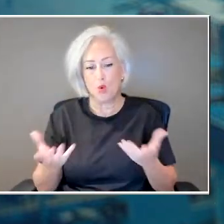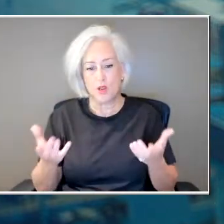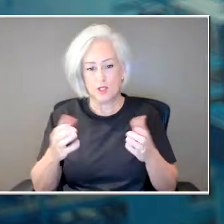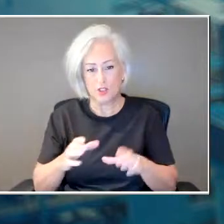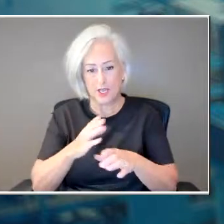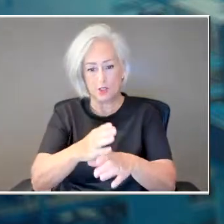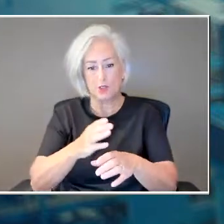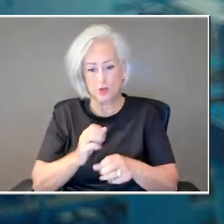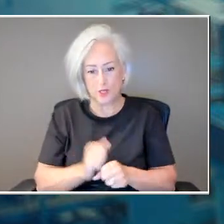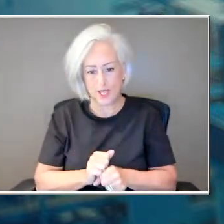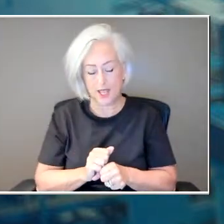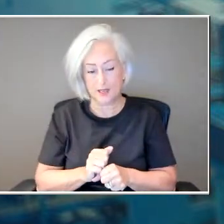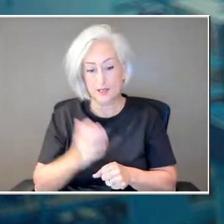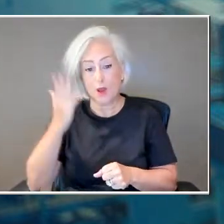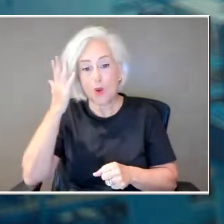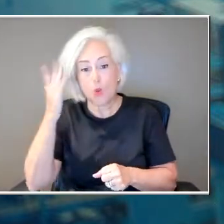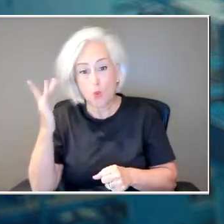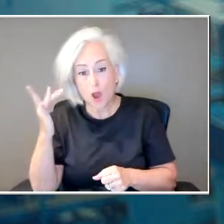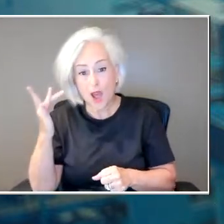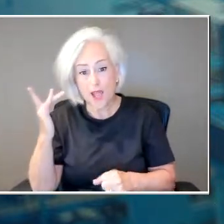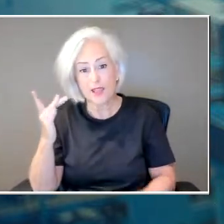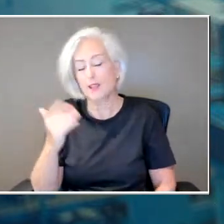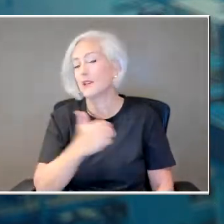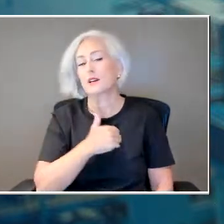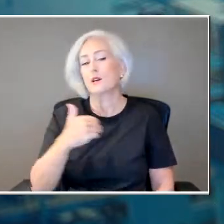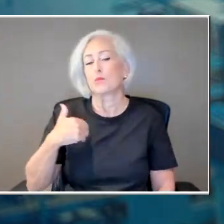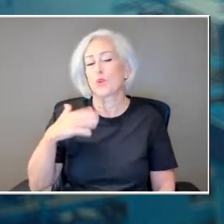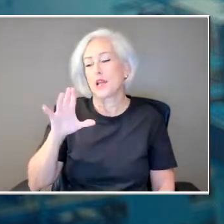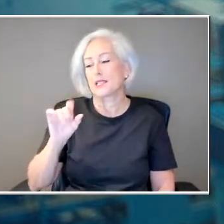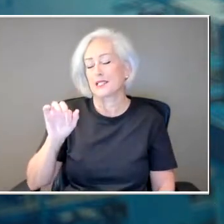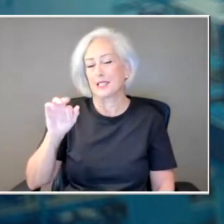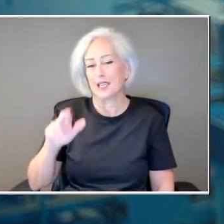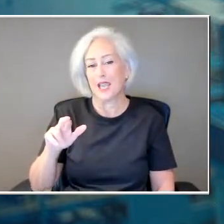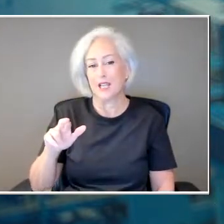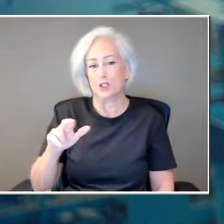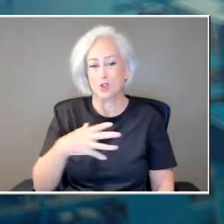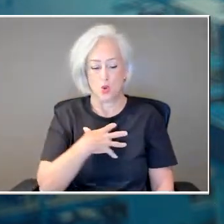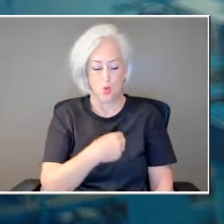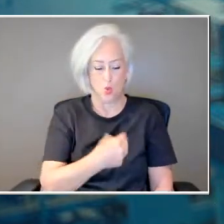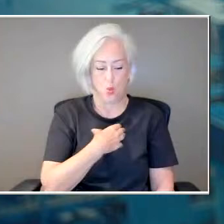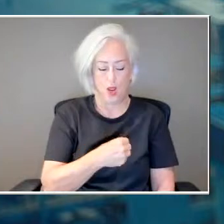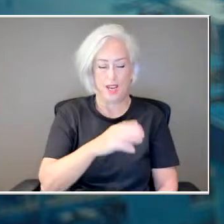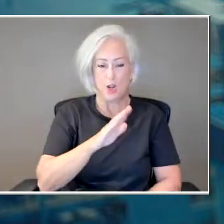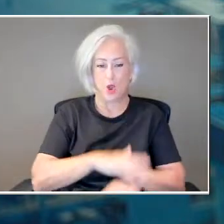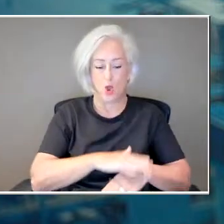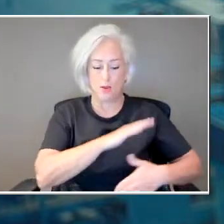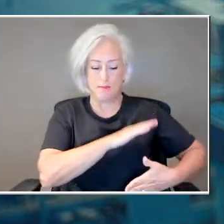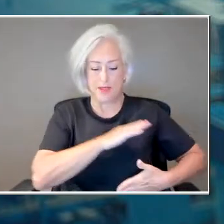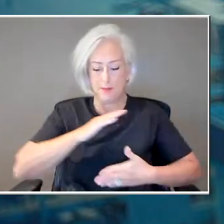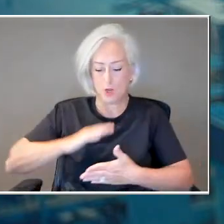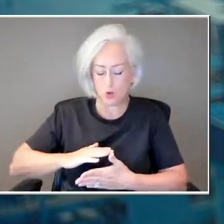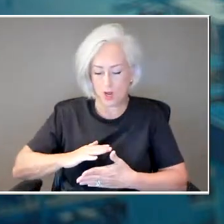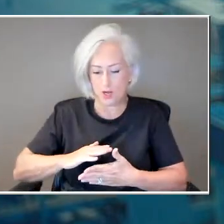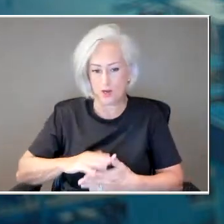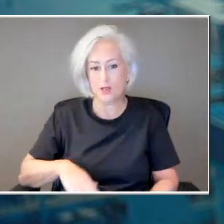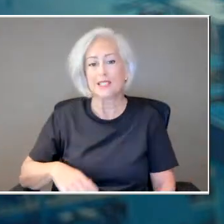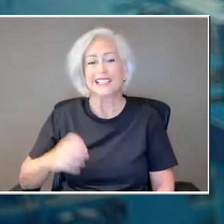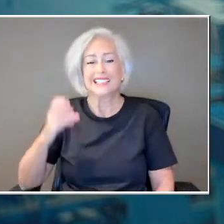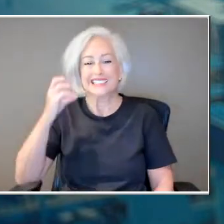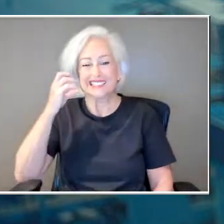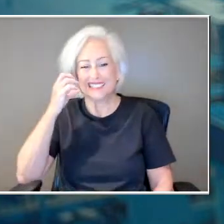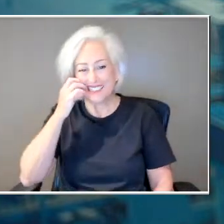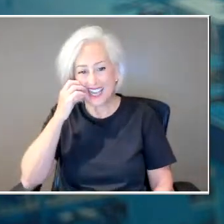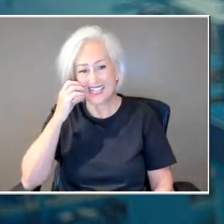breast cancer is white on a mammogram and dense breast tissue is white. So when you put a white cancer inside of a white breast, it's like finding a cotton